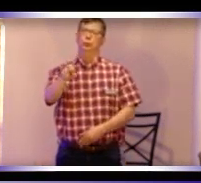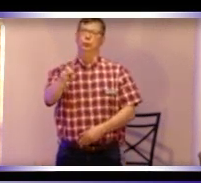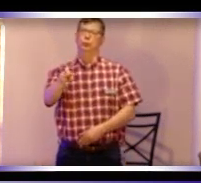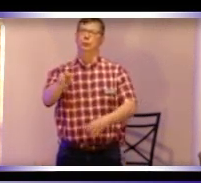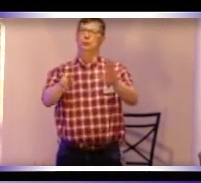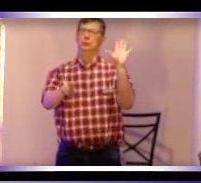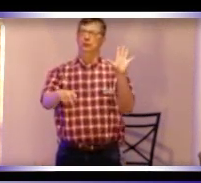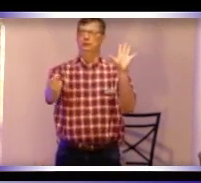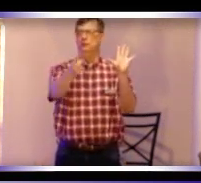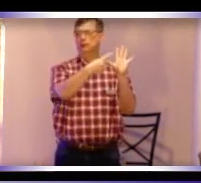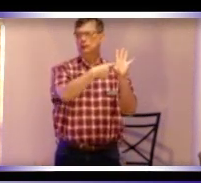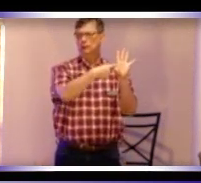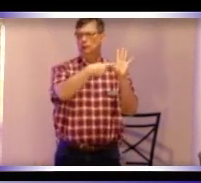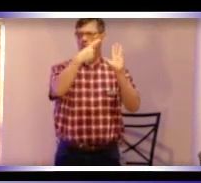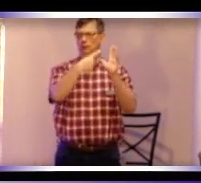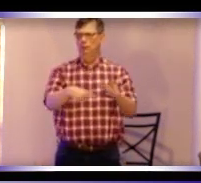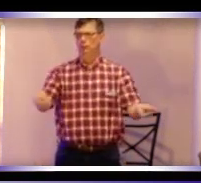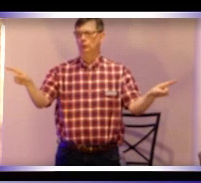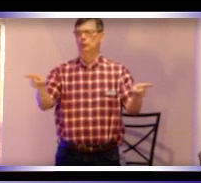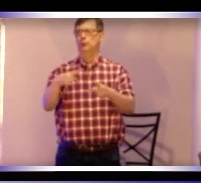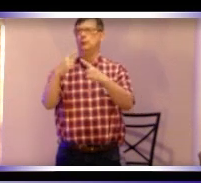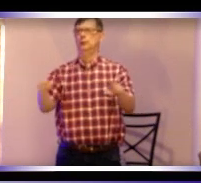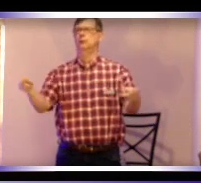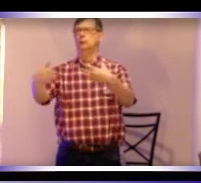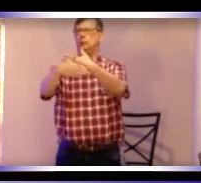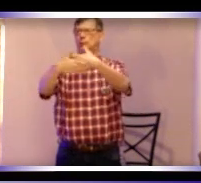and direct the next breath